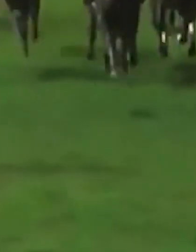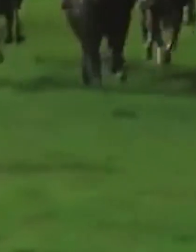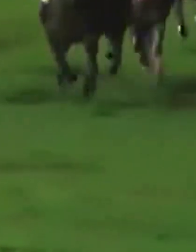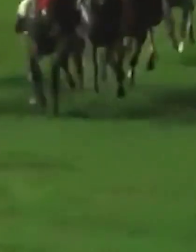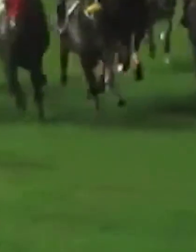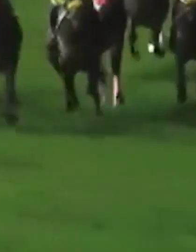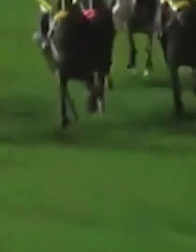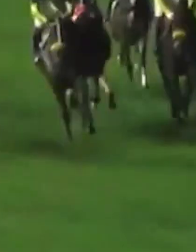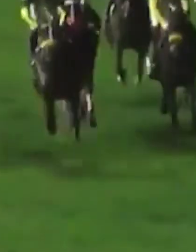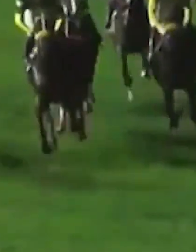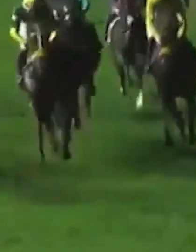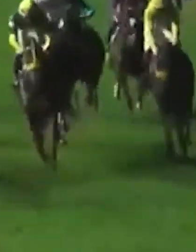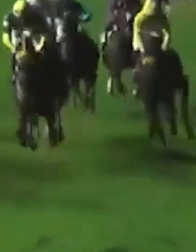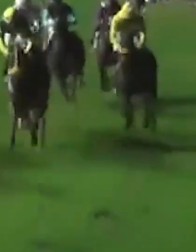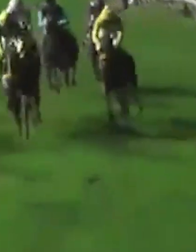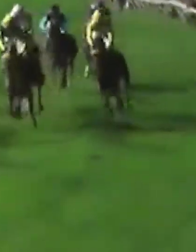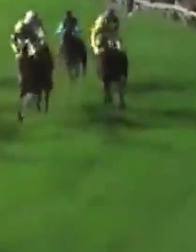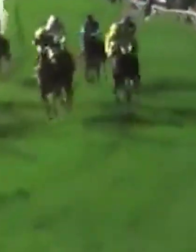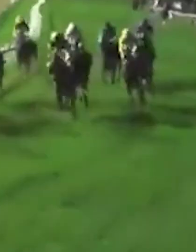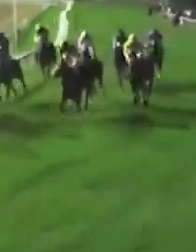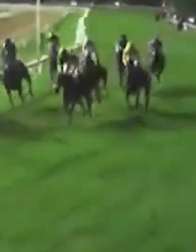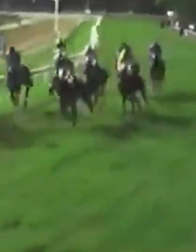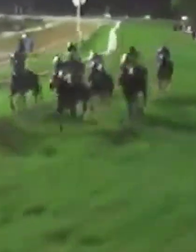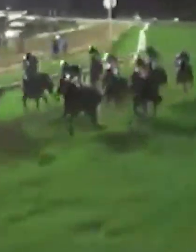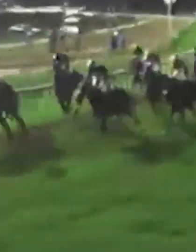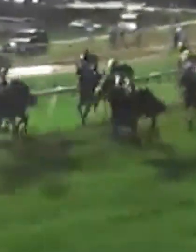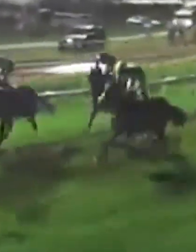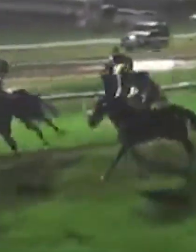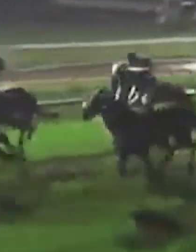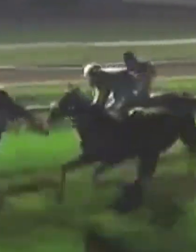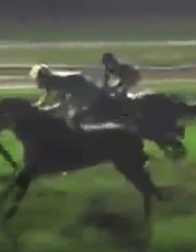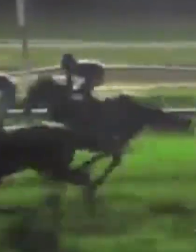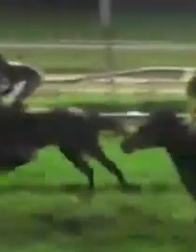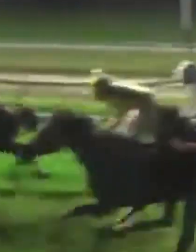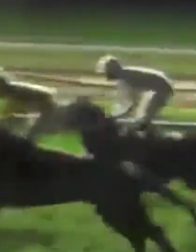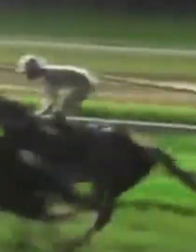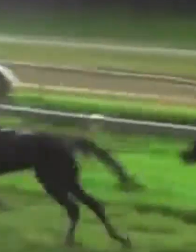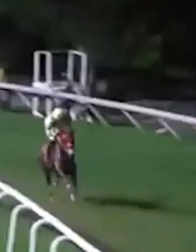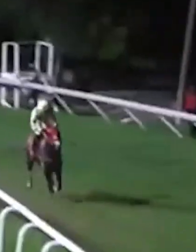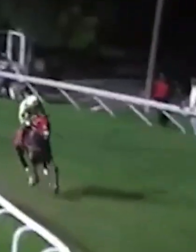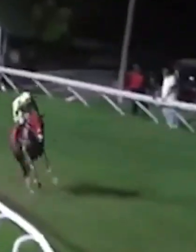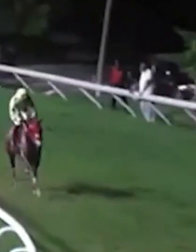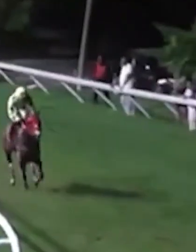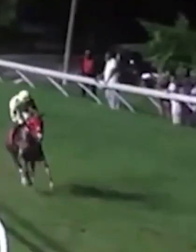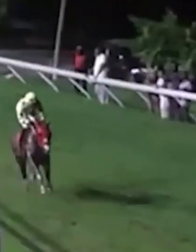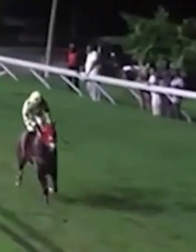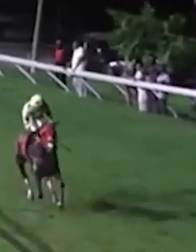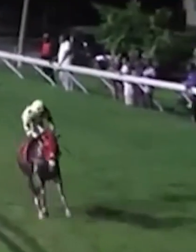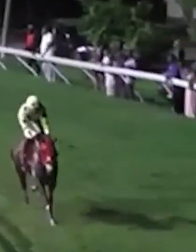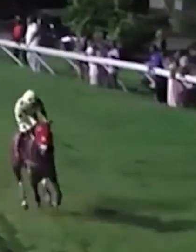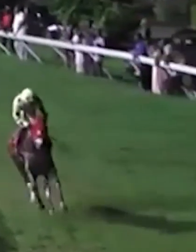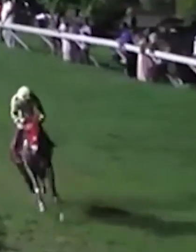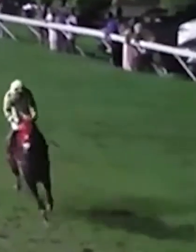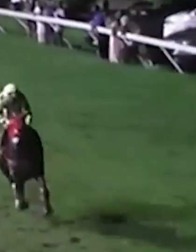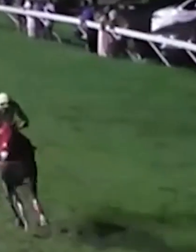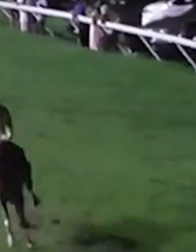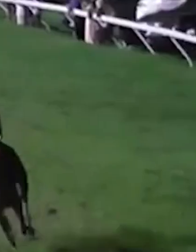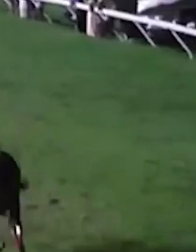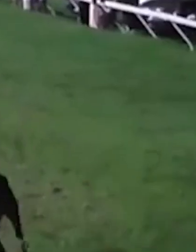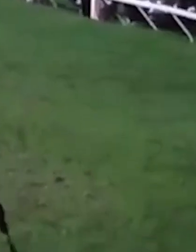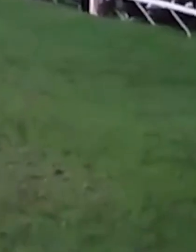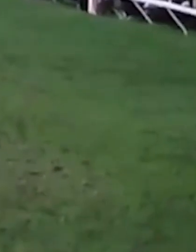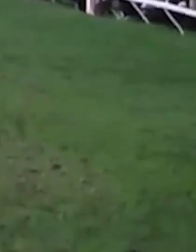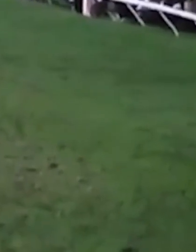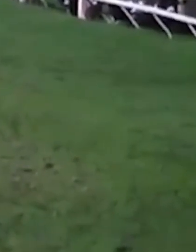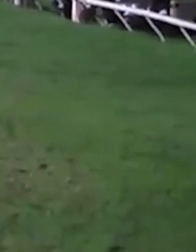in front, 6 and 1, 18 flat. She's over the hill and she's a well clear of Valiant, who's second.